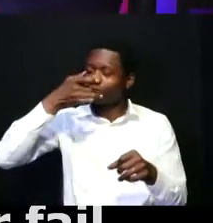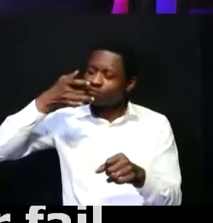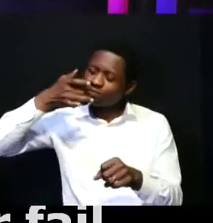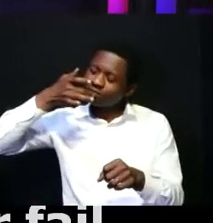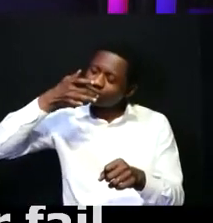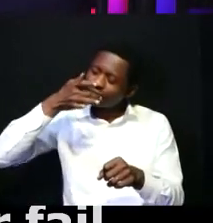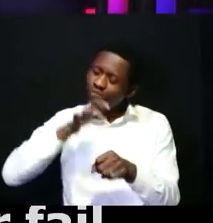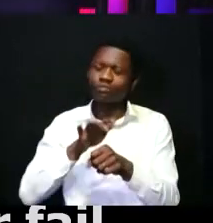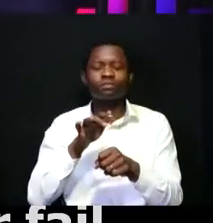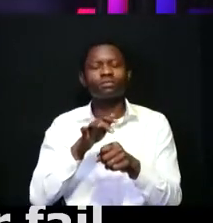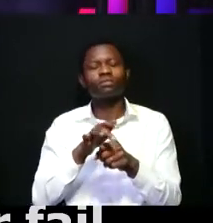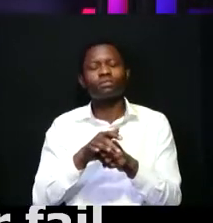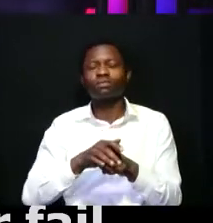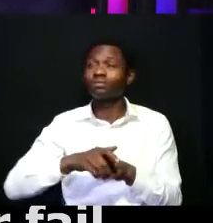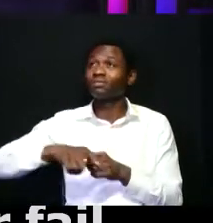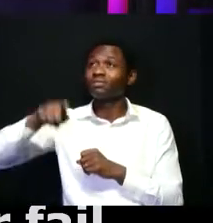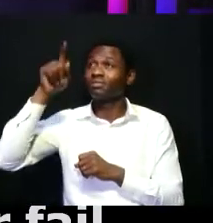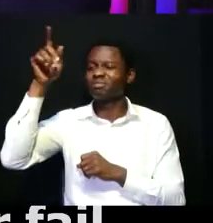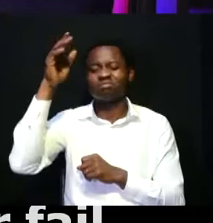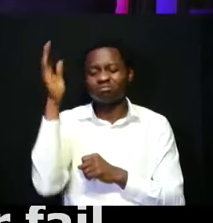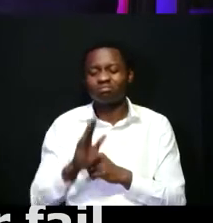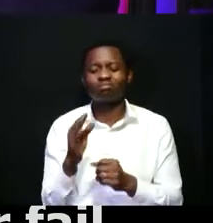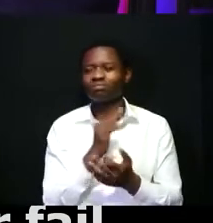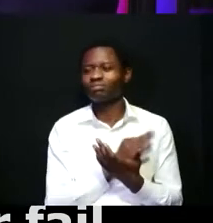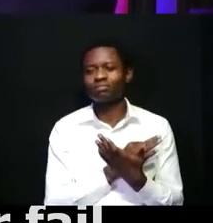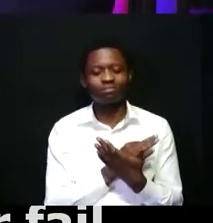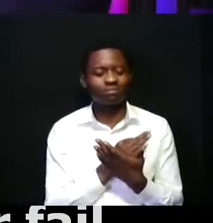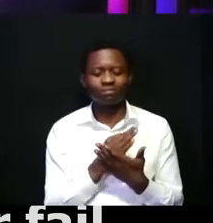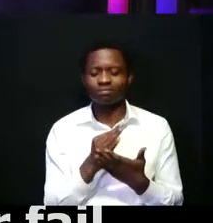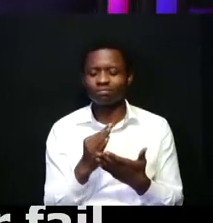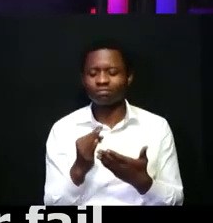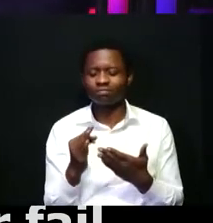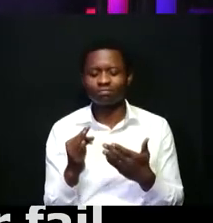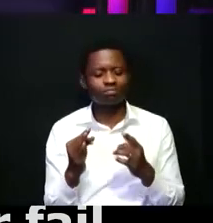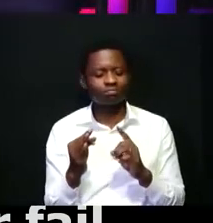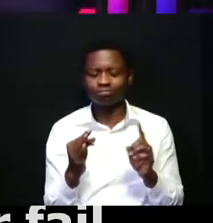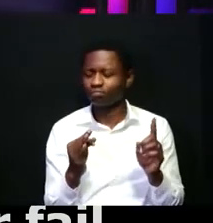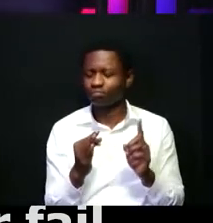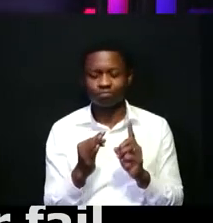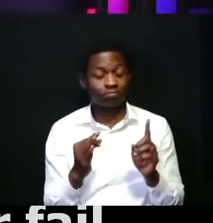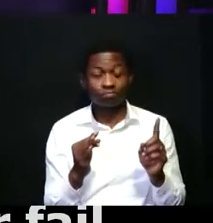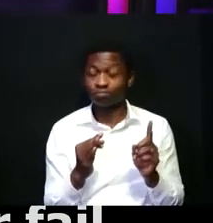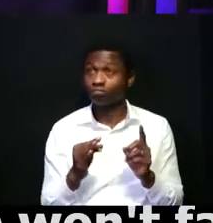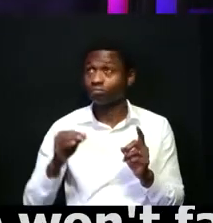has promised. Oh, he'll never fail.